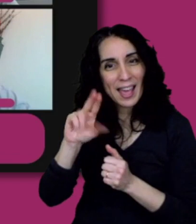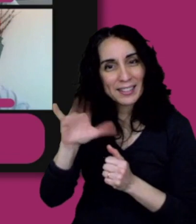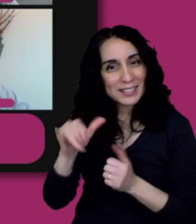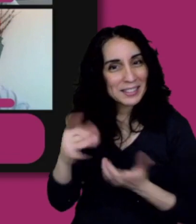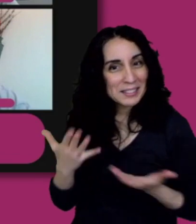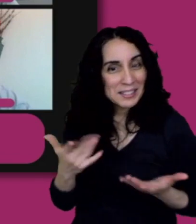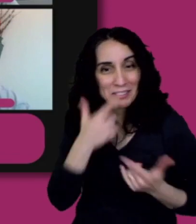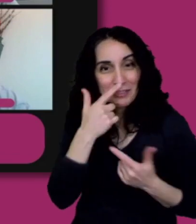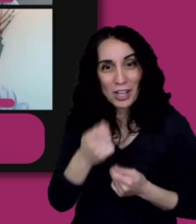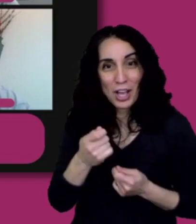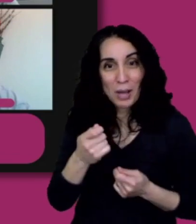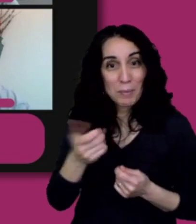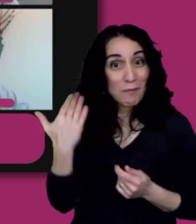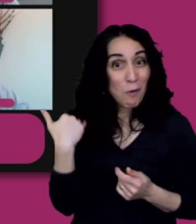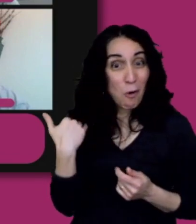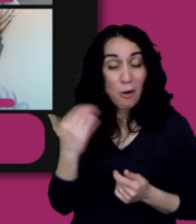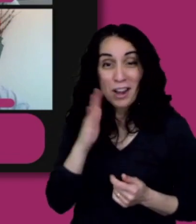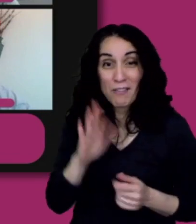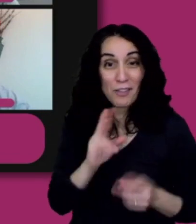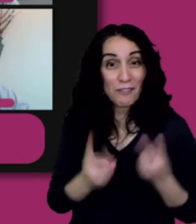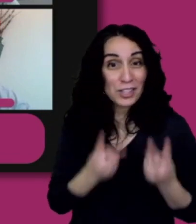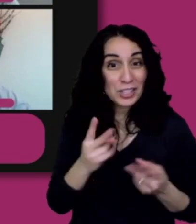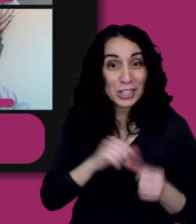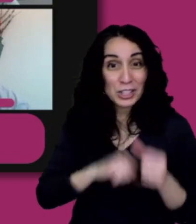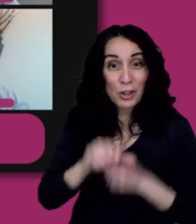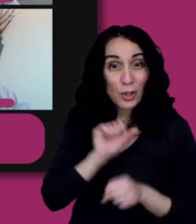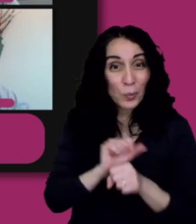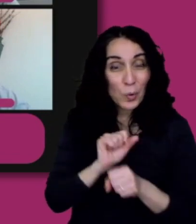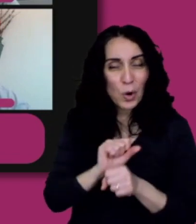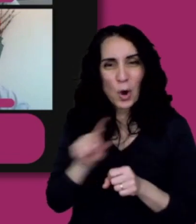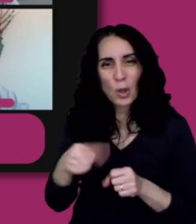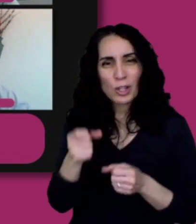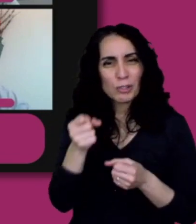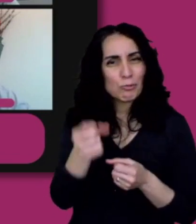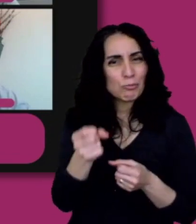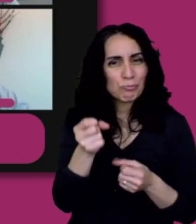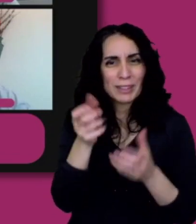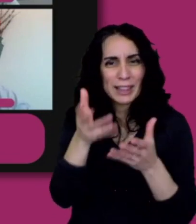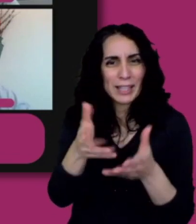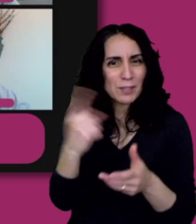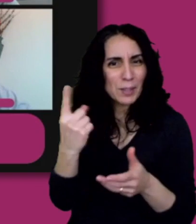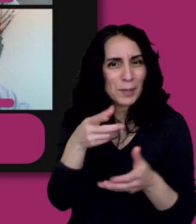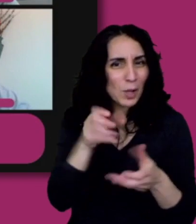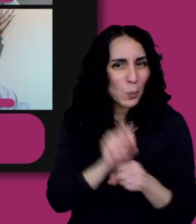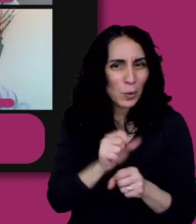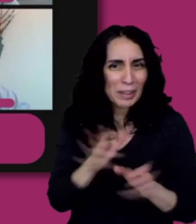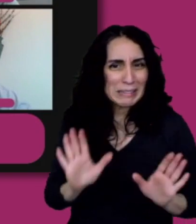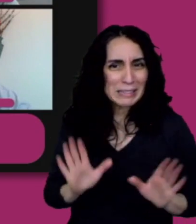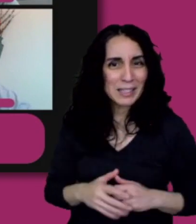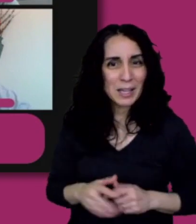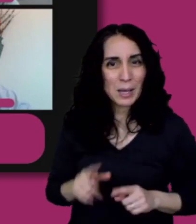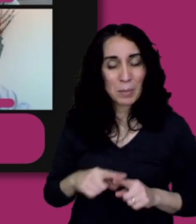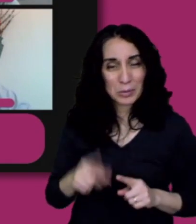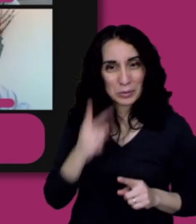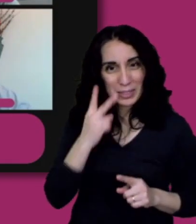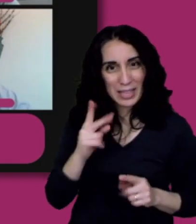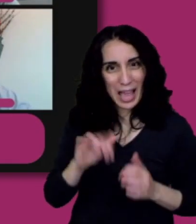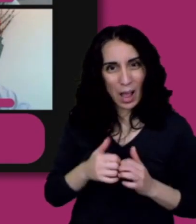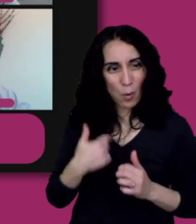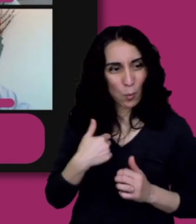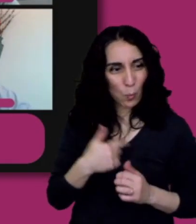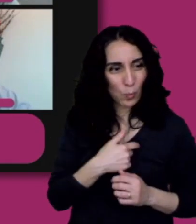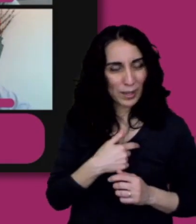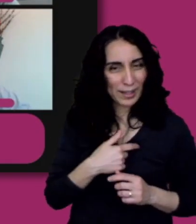of interesting. We've never really even like visited each other at work, aside from like, oh, drop off something, say hello. So like to see